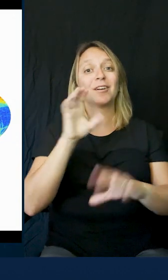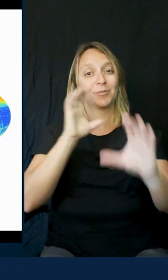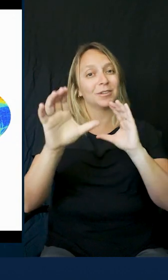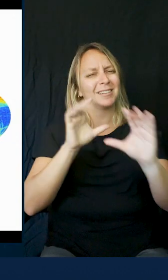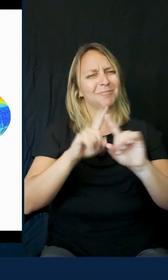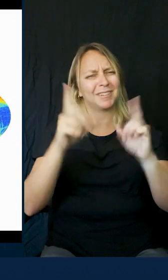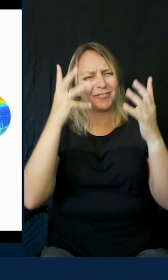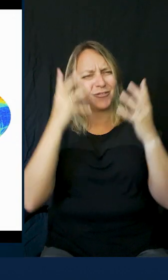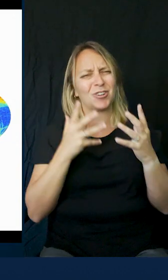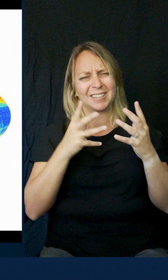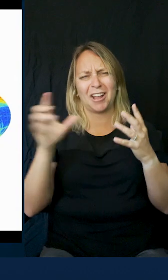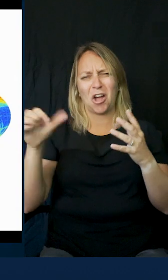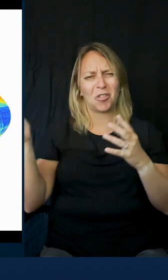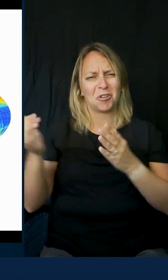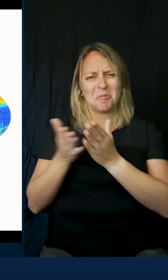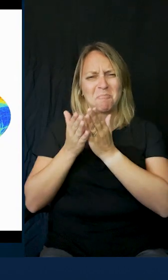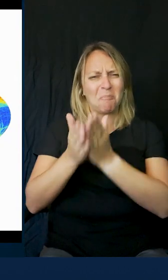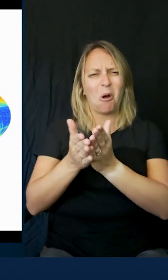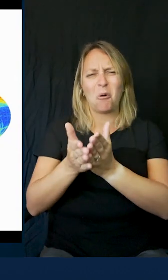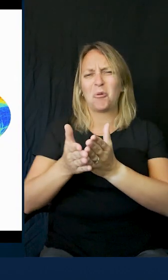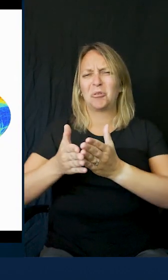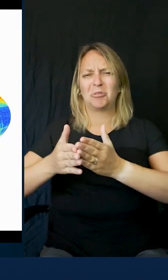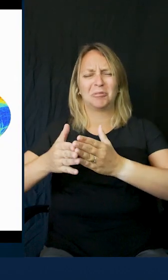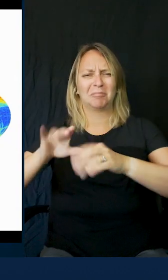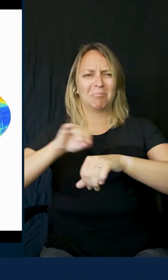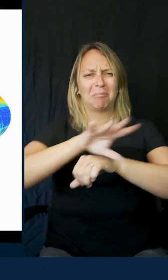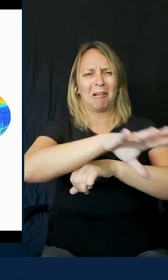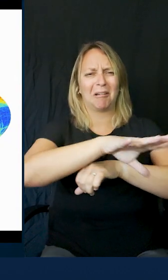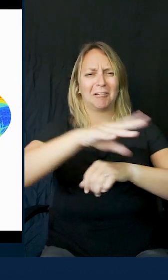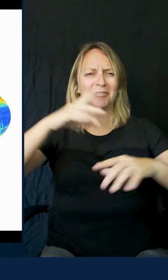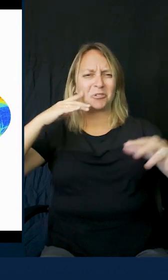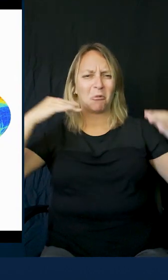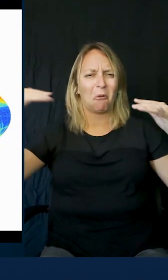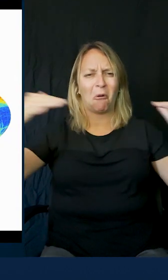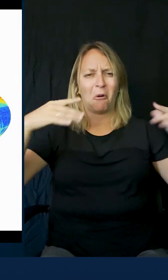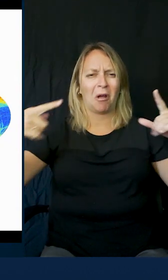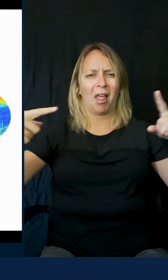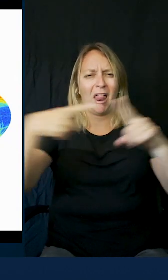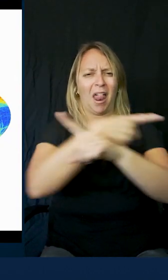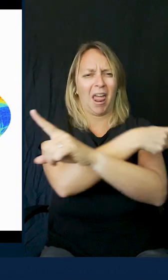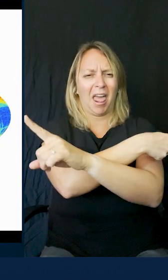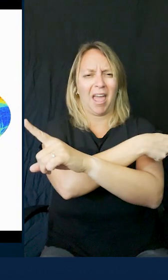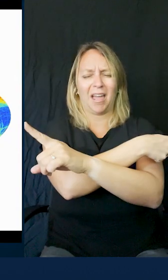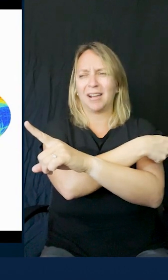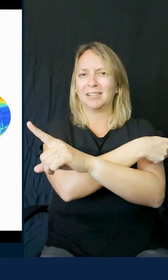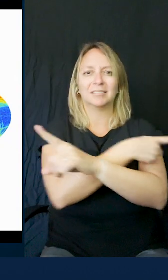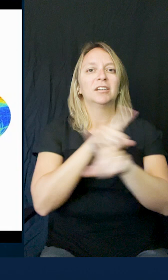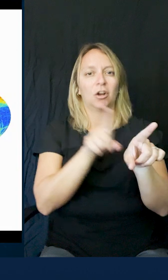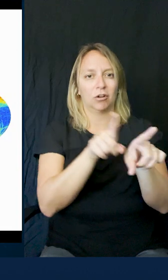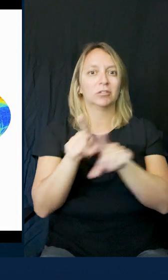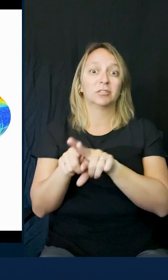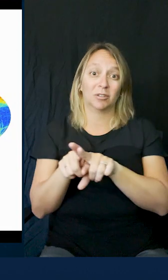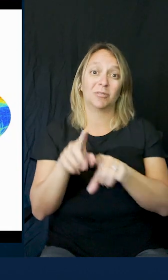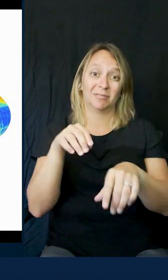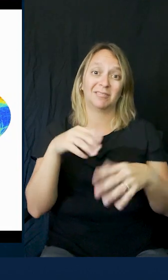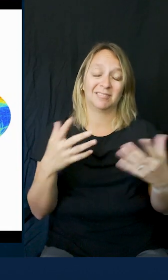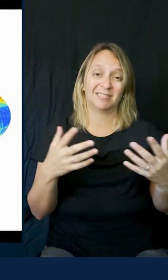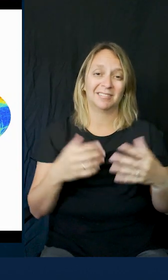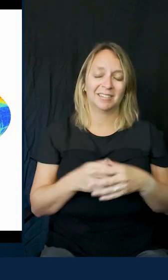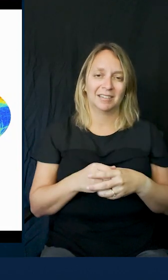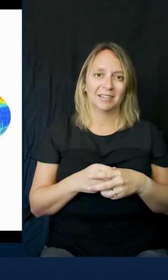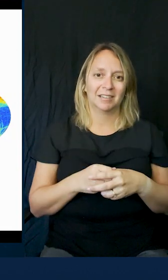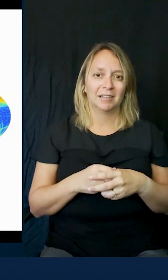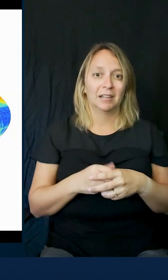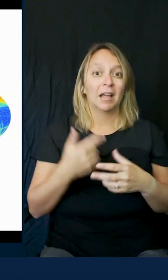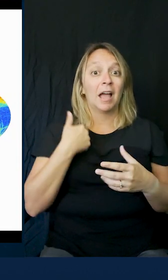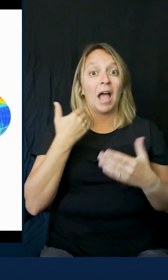unfortunately, the noise from boats and ships also propagates extremely well underwater. And I'm not sure if I wasn't